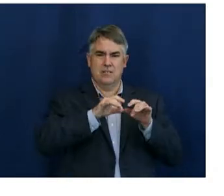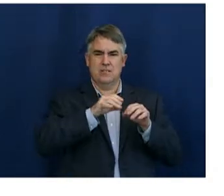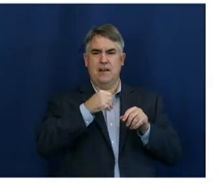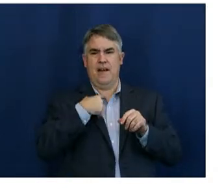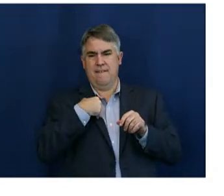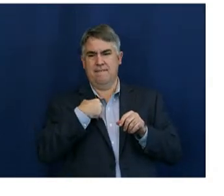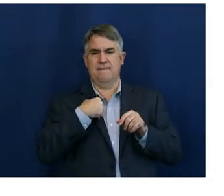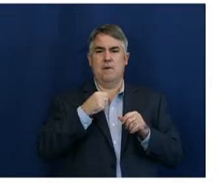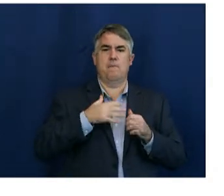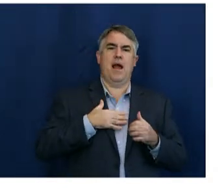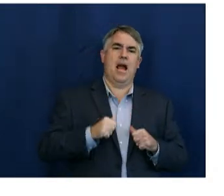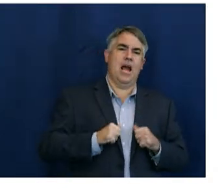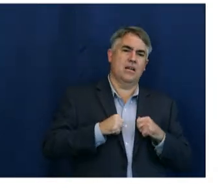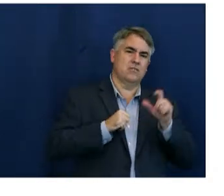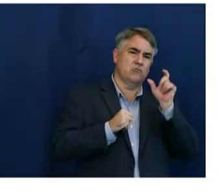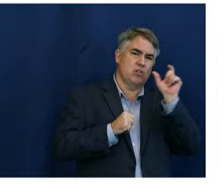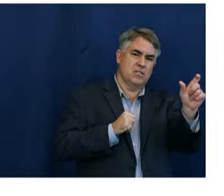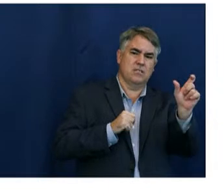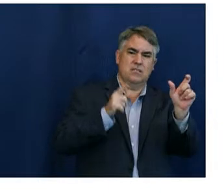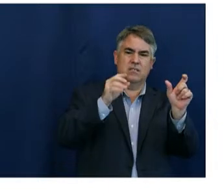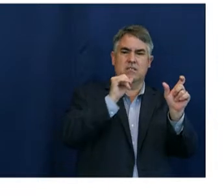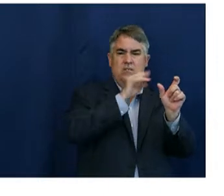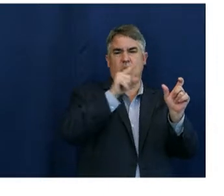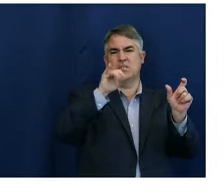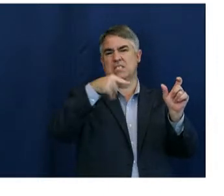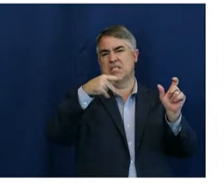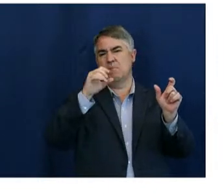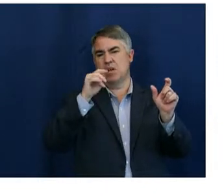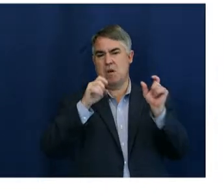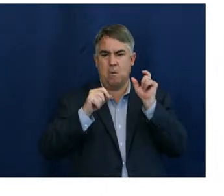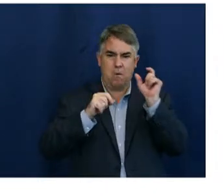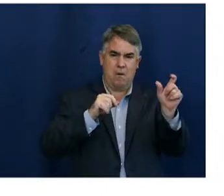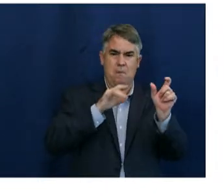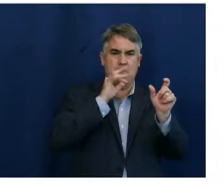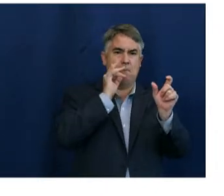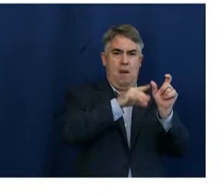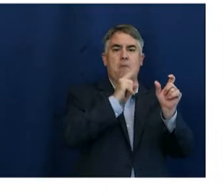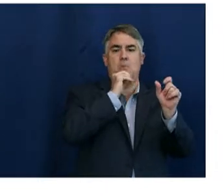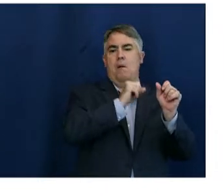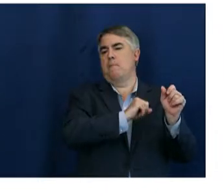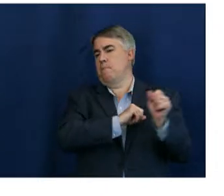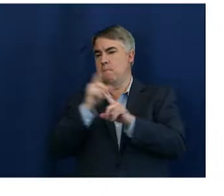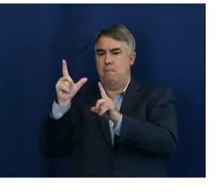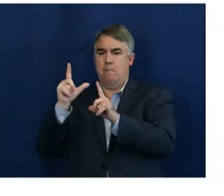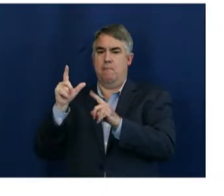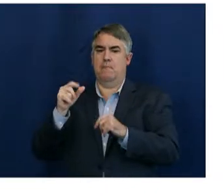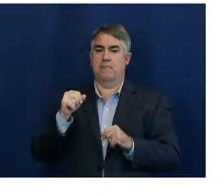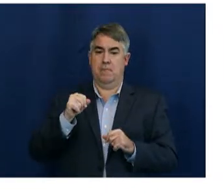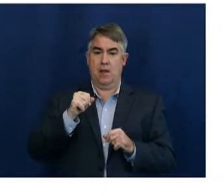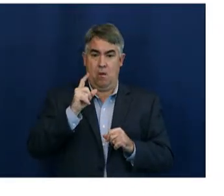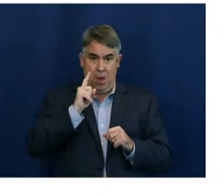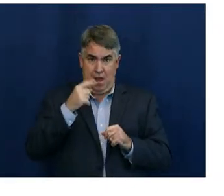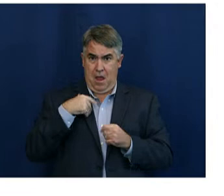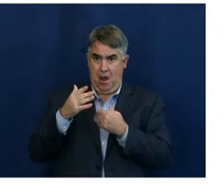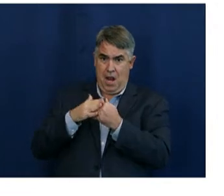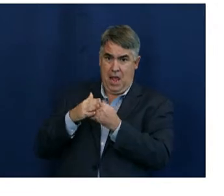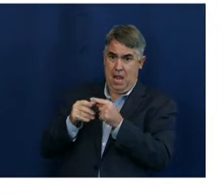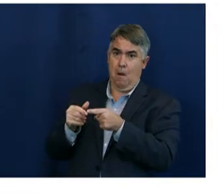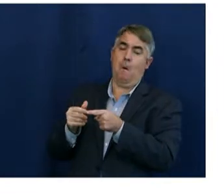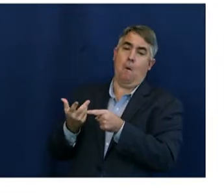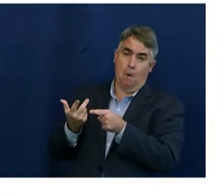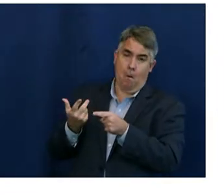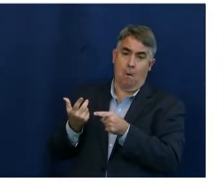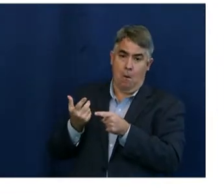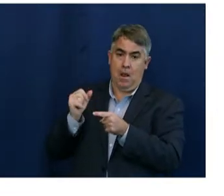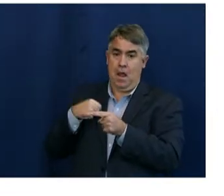or simply clicking on the map. Once you've entered your address or zip code, you will see the site closest to you pop up with additional